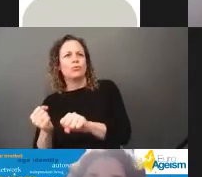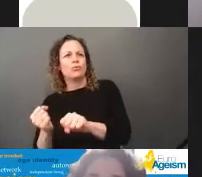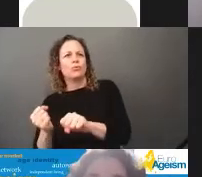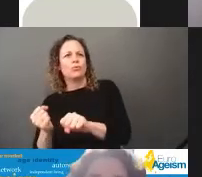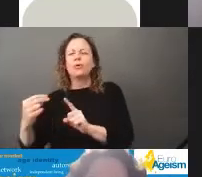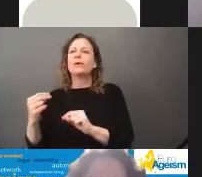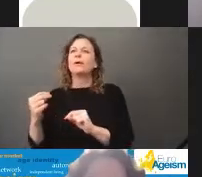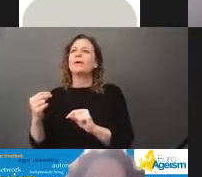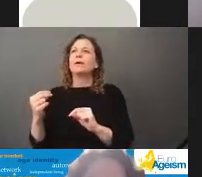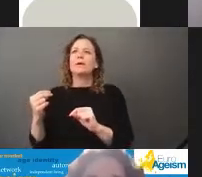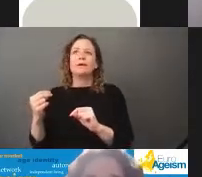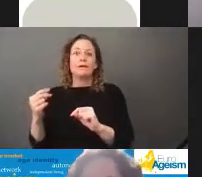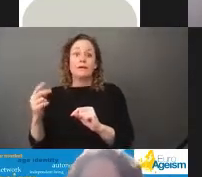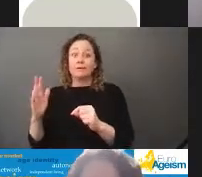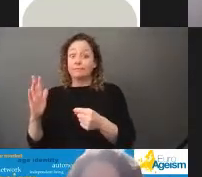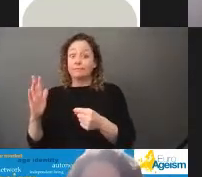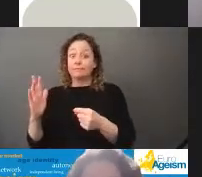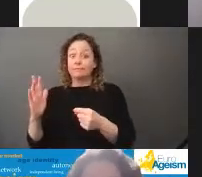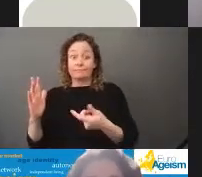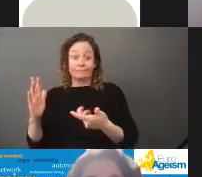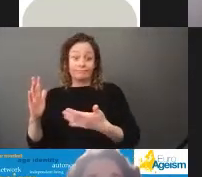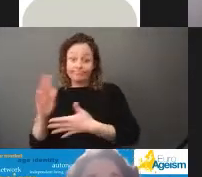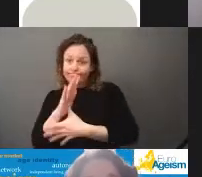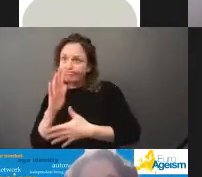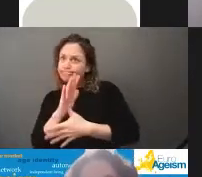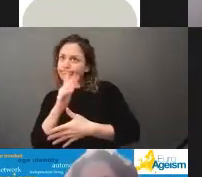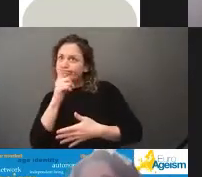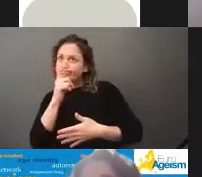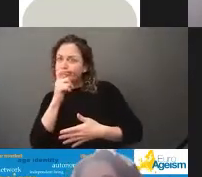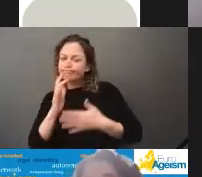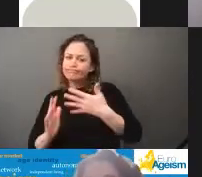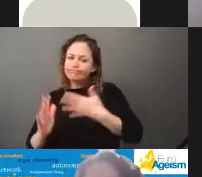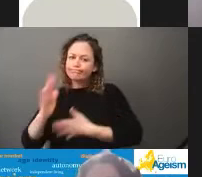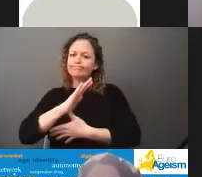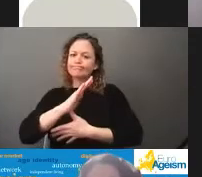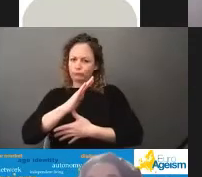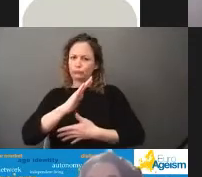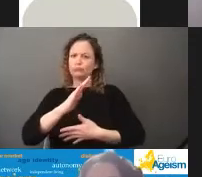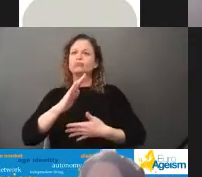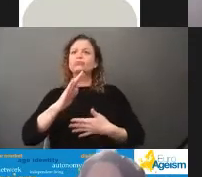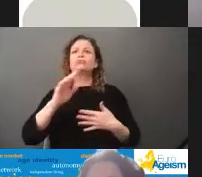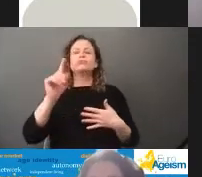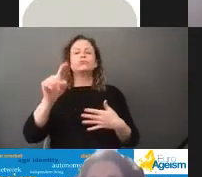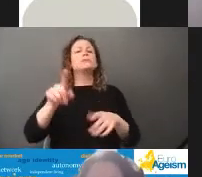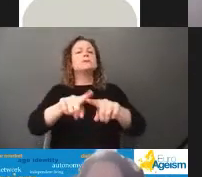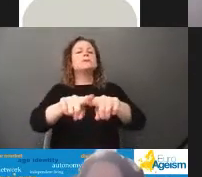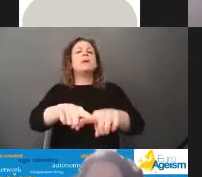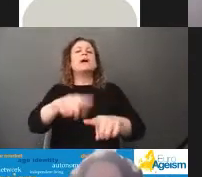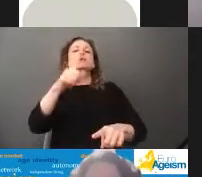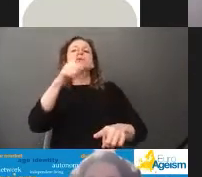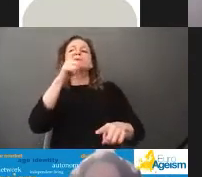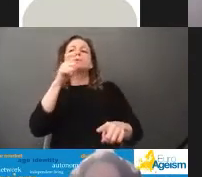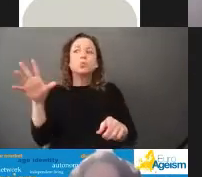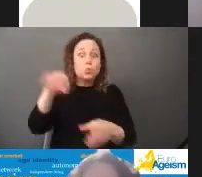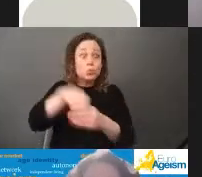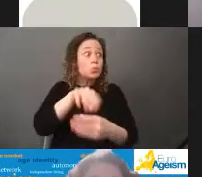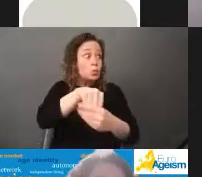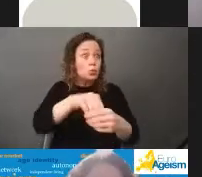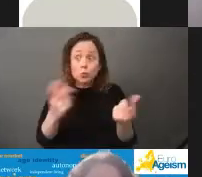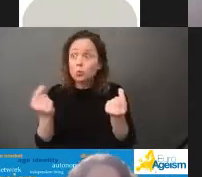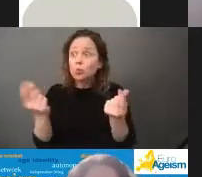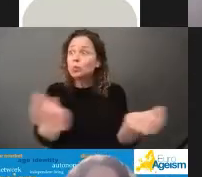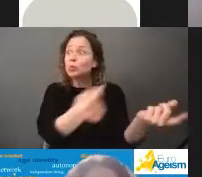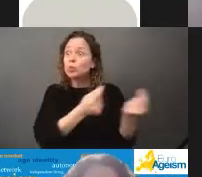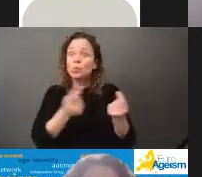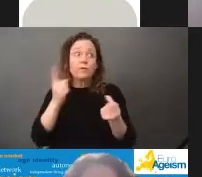So priority for the vaccination was determined based on people's contribution to society, to the economy. This